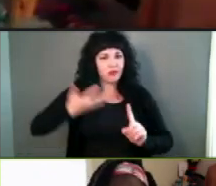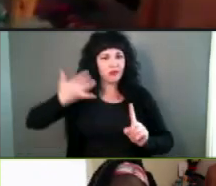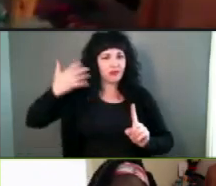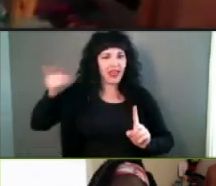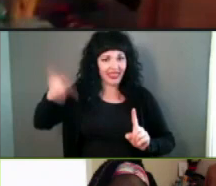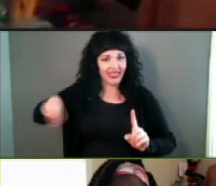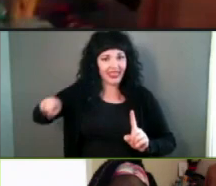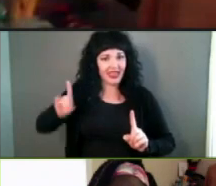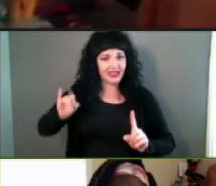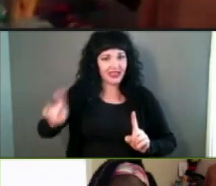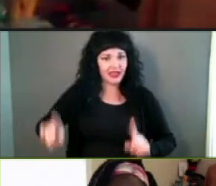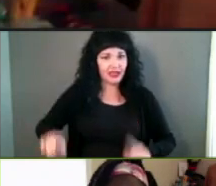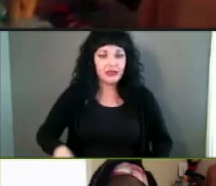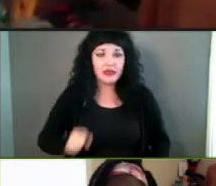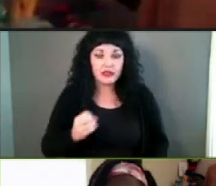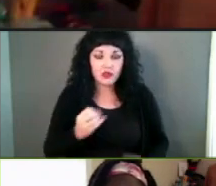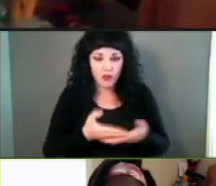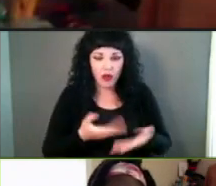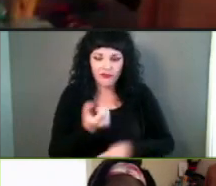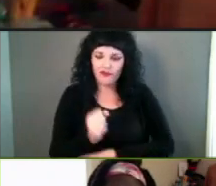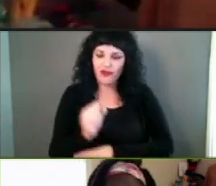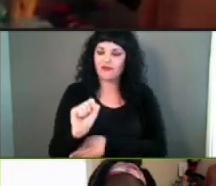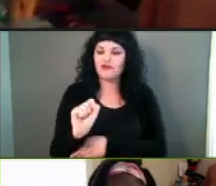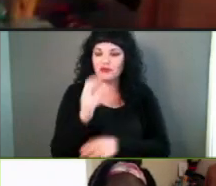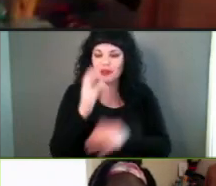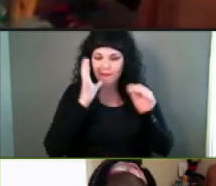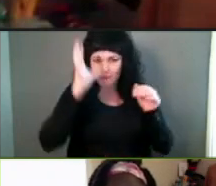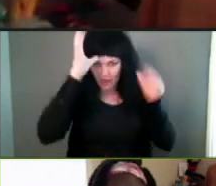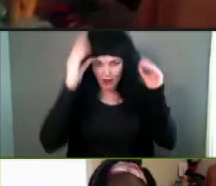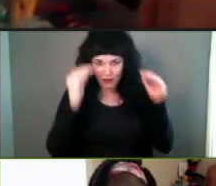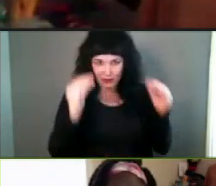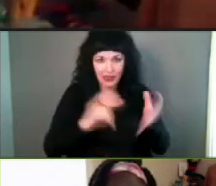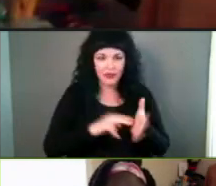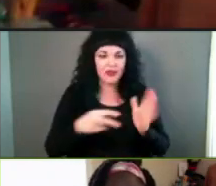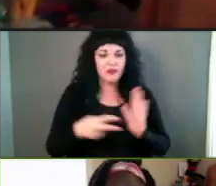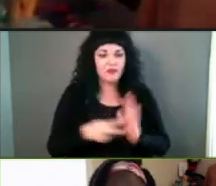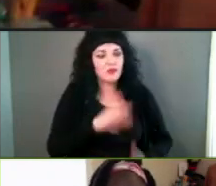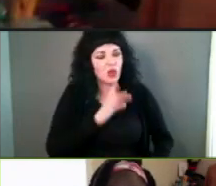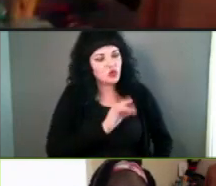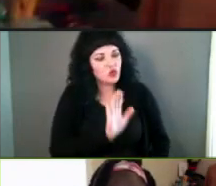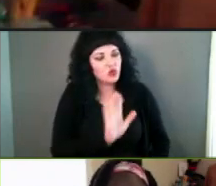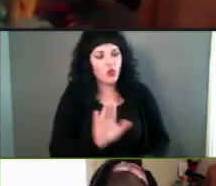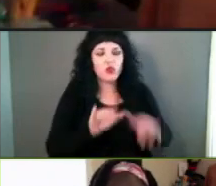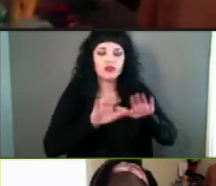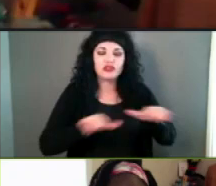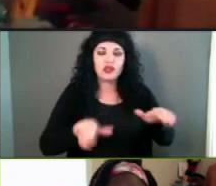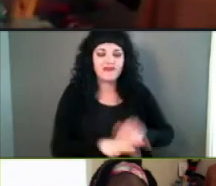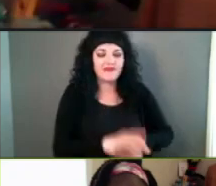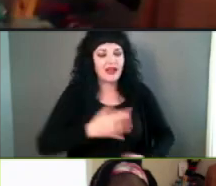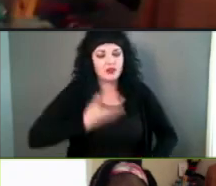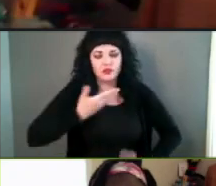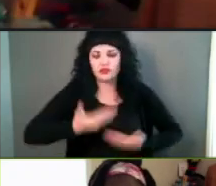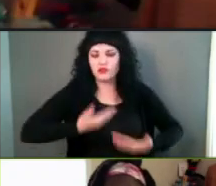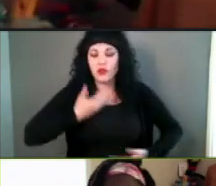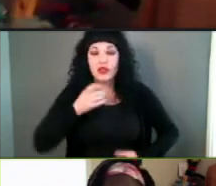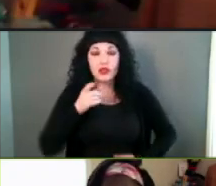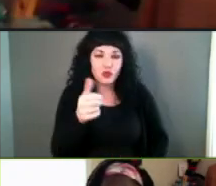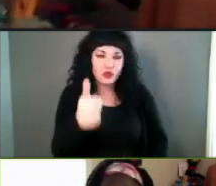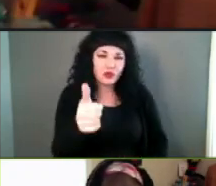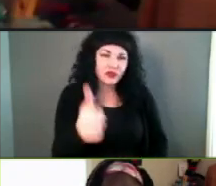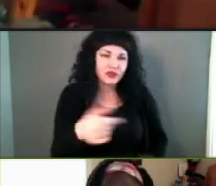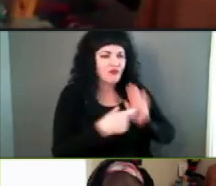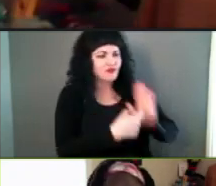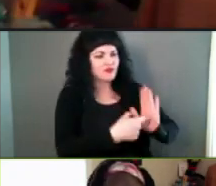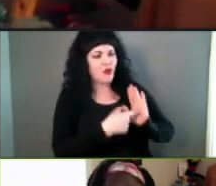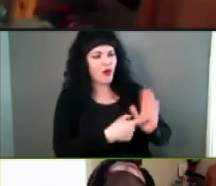of revolutionary parenting is also making sure that your children find that joy. It means modeling what it looks like to have fun